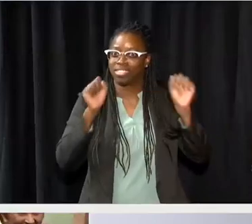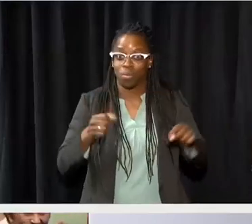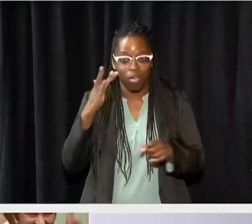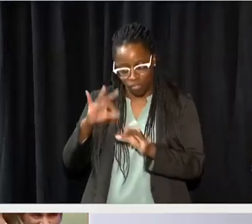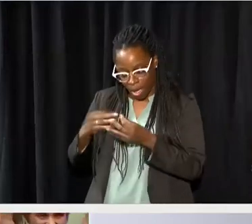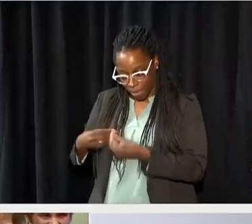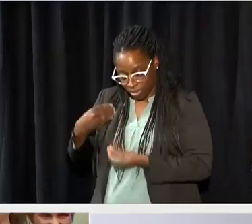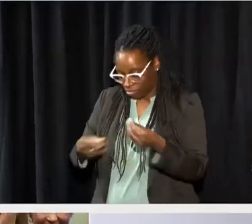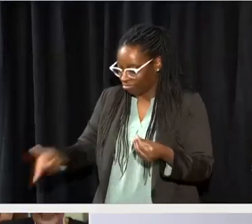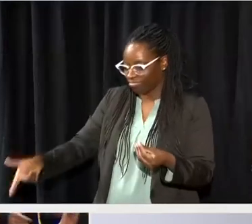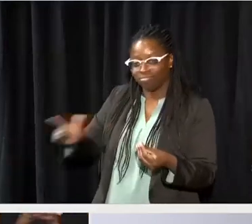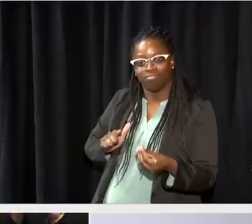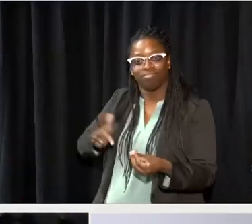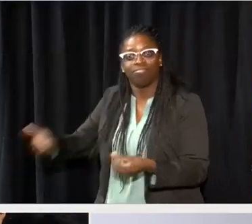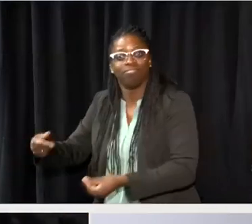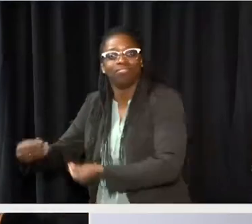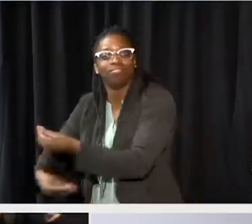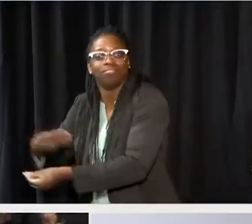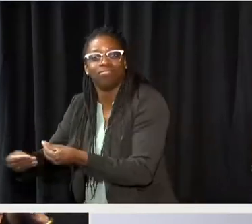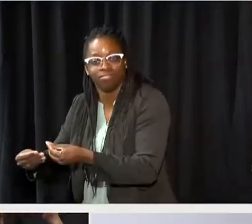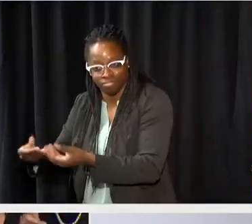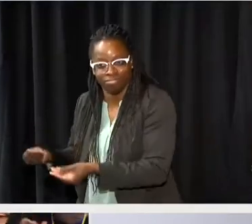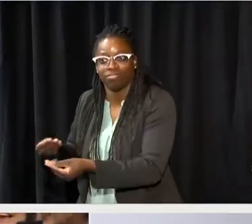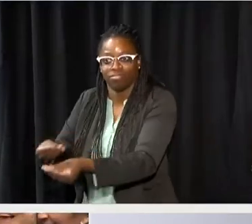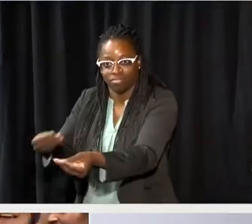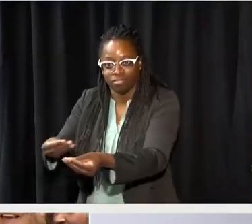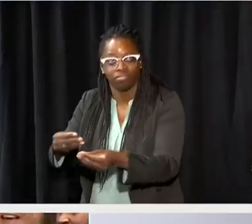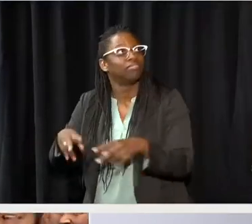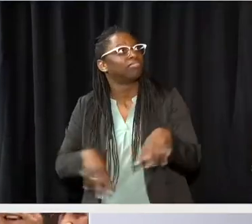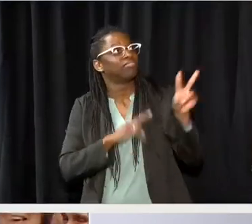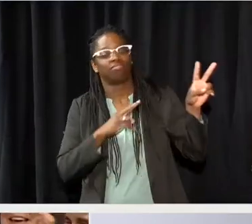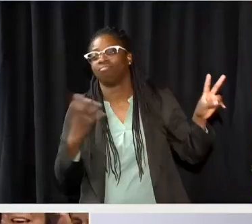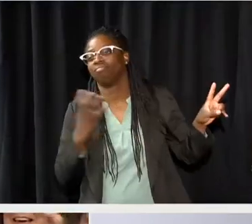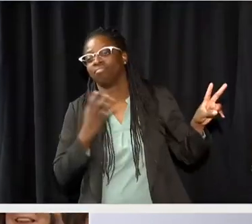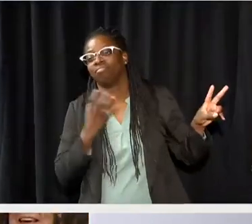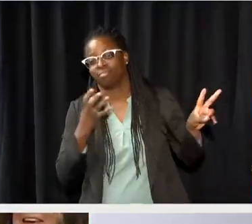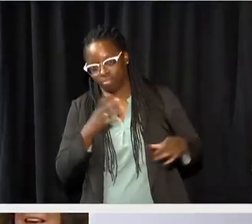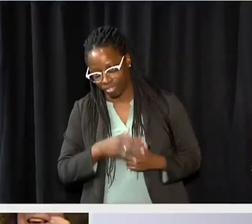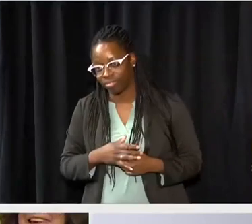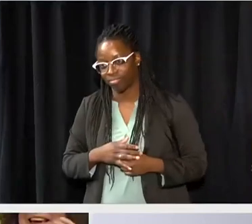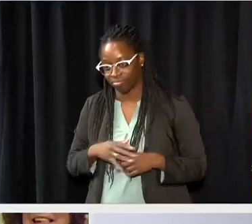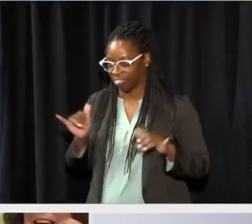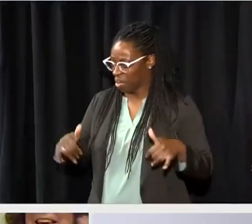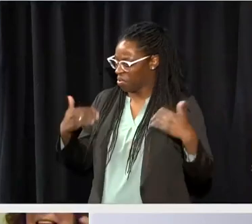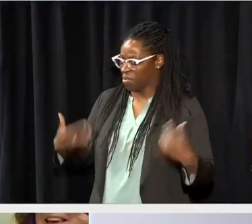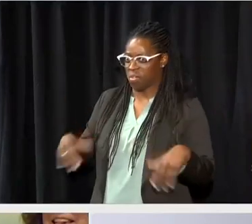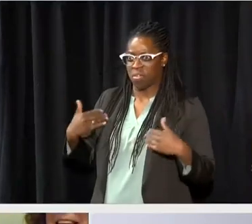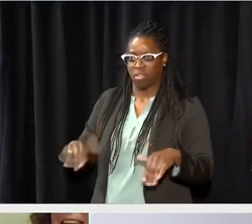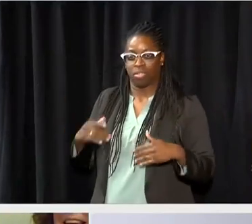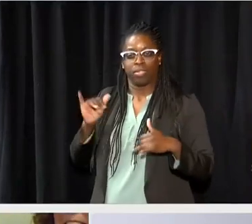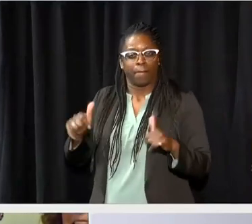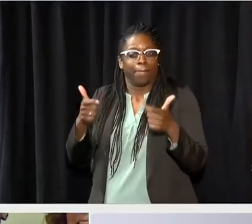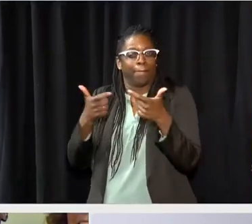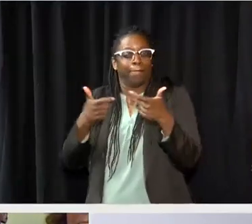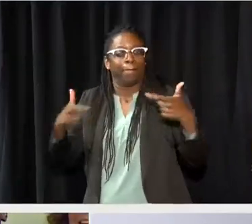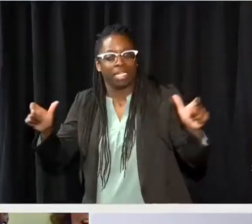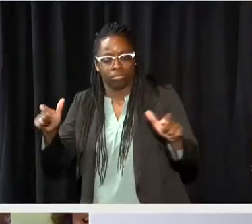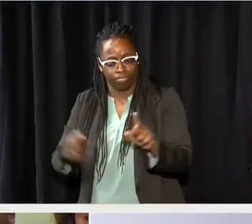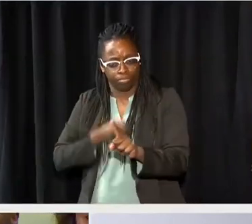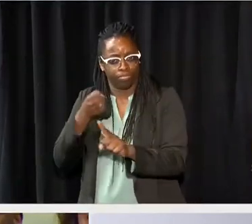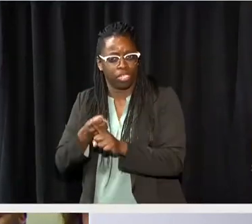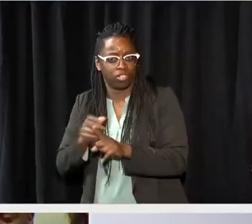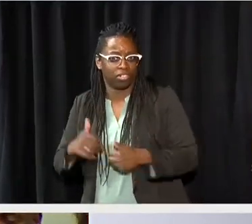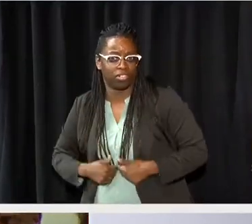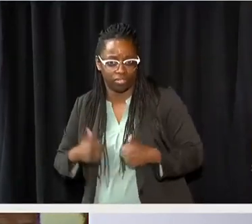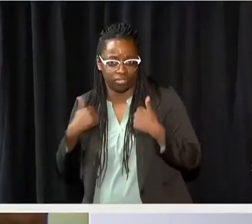generational impact. Danita, your future is bright. And Otis, you may not